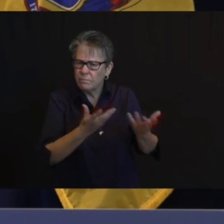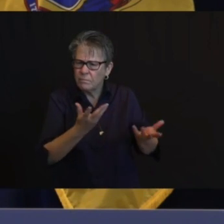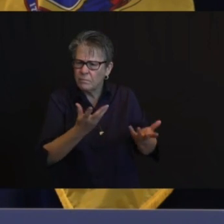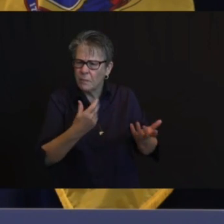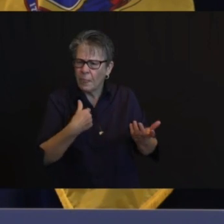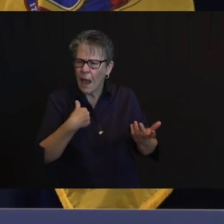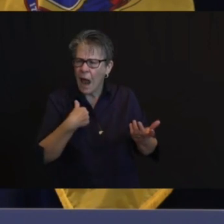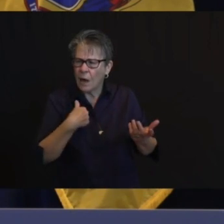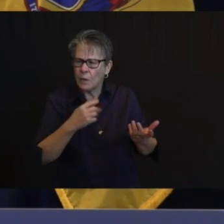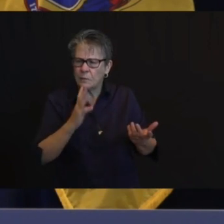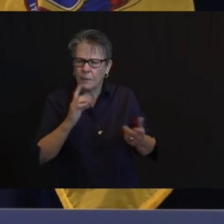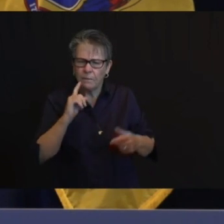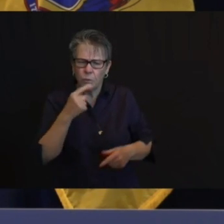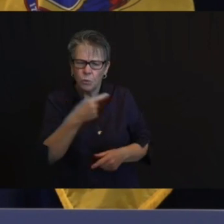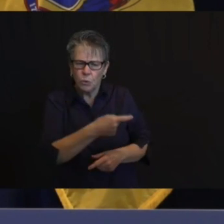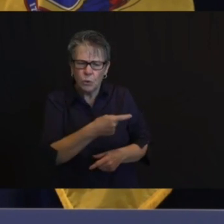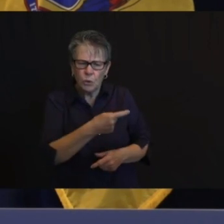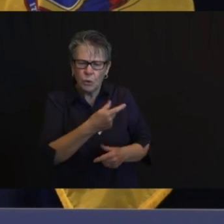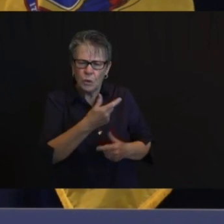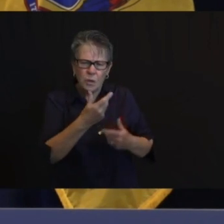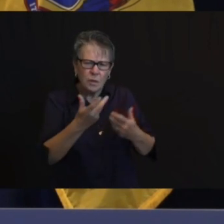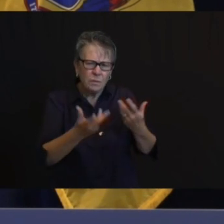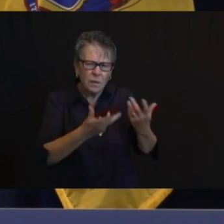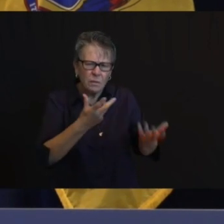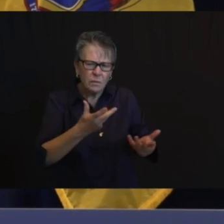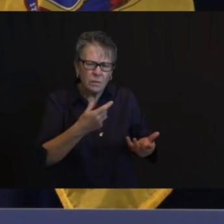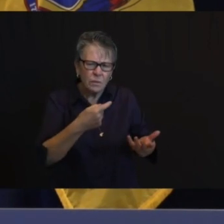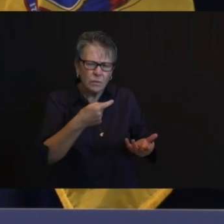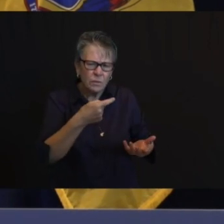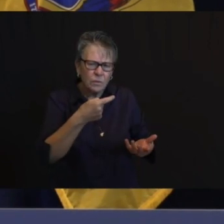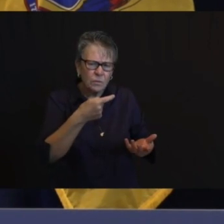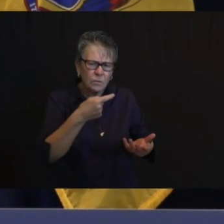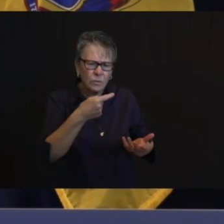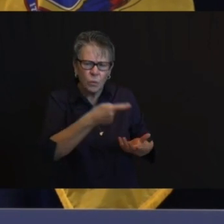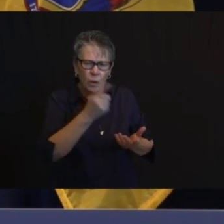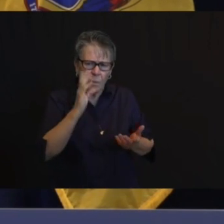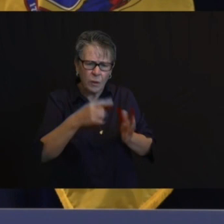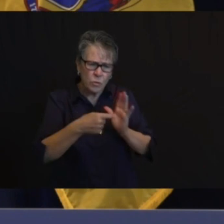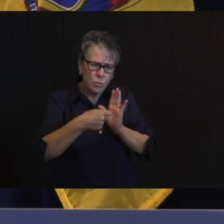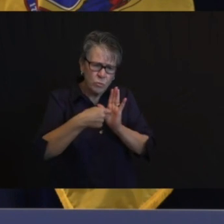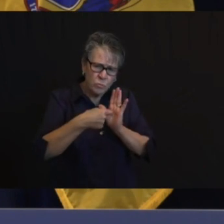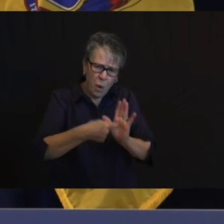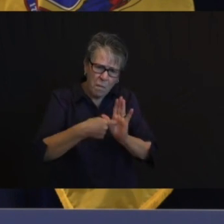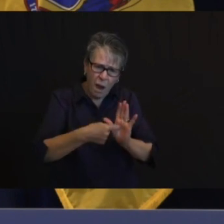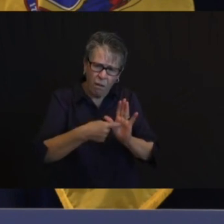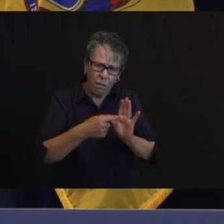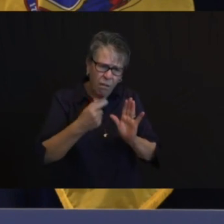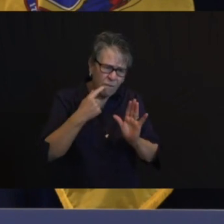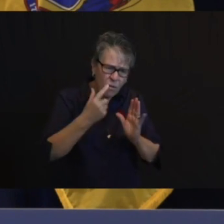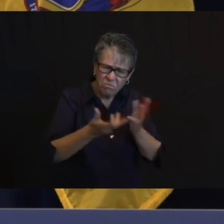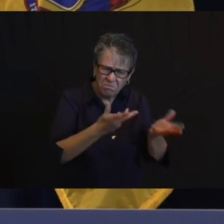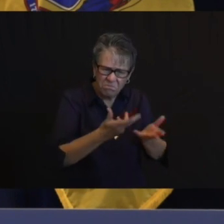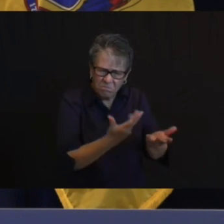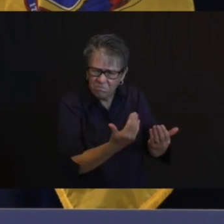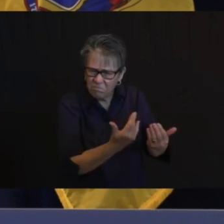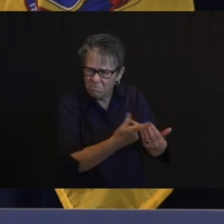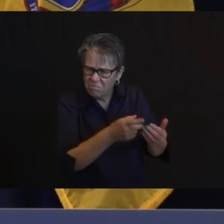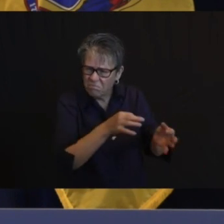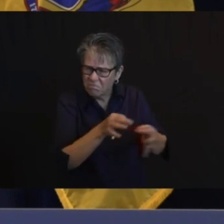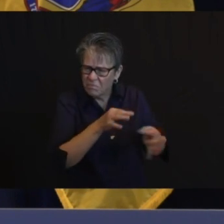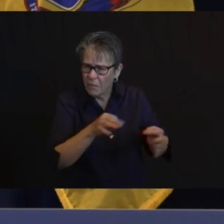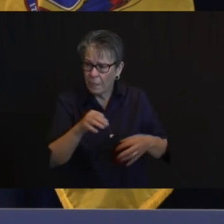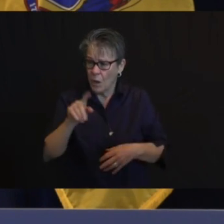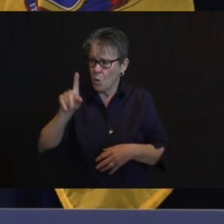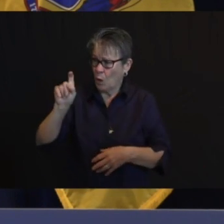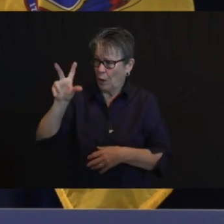you all, but we're going to be good role models. How do you square the fact that the first set of doses won't be enough to cover